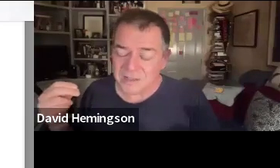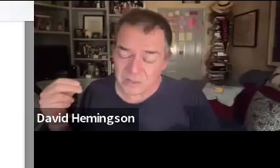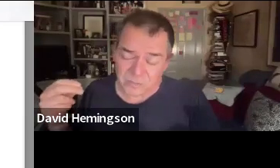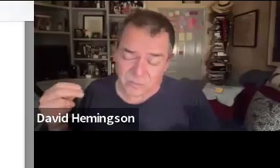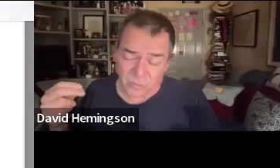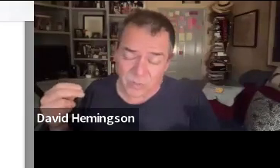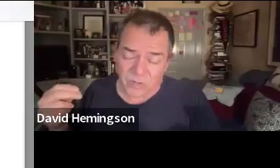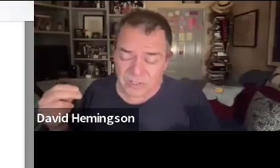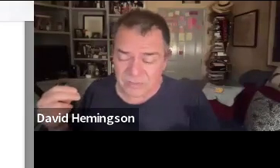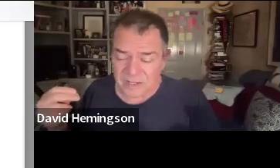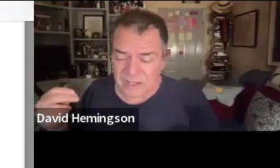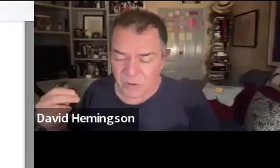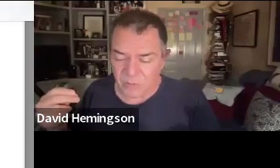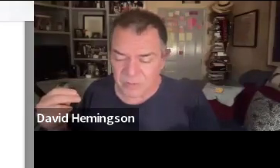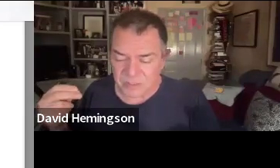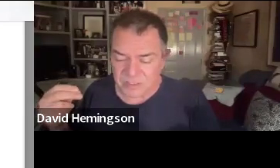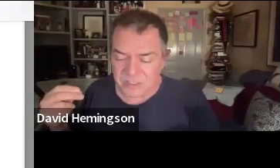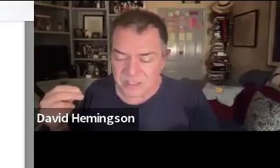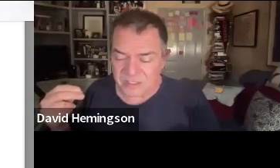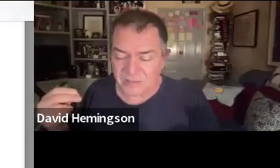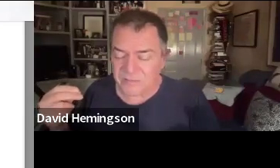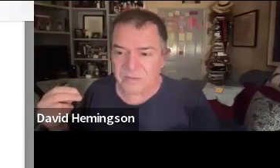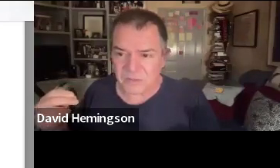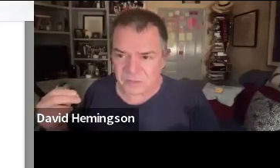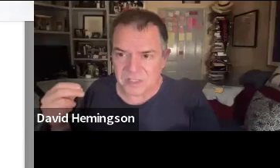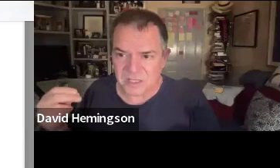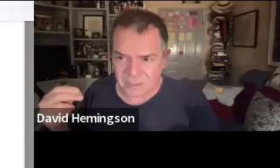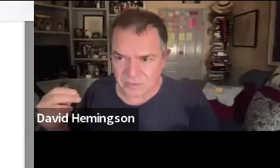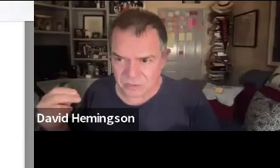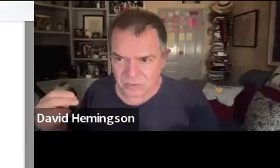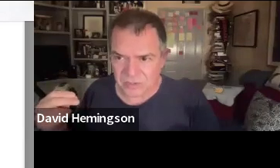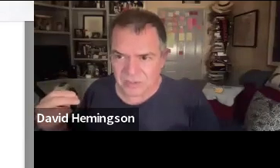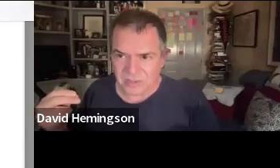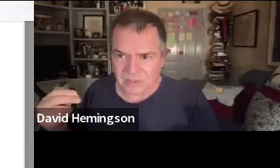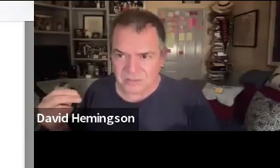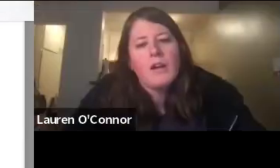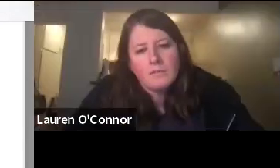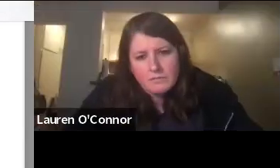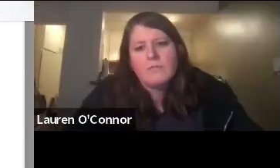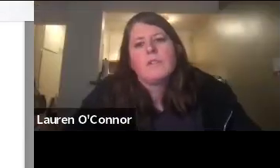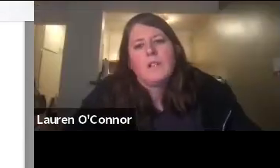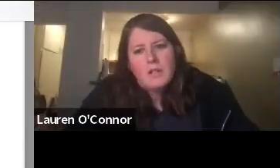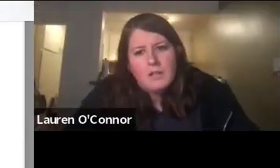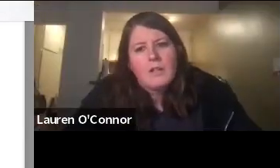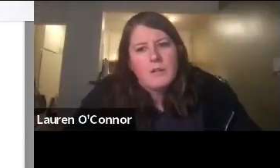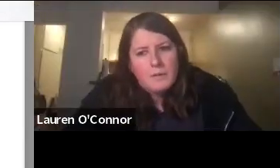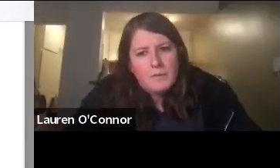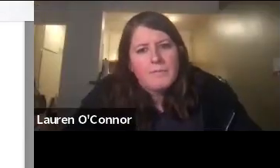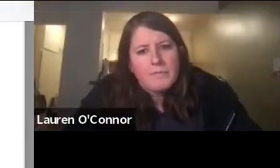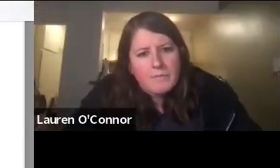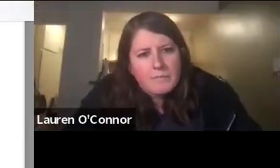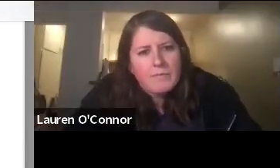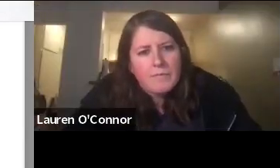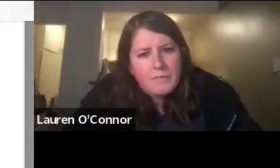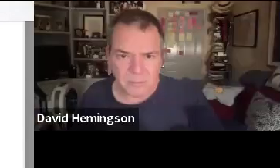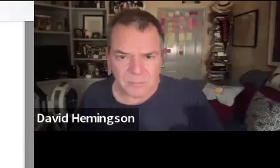not what I wanted to convey in that moment was this is not the end, far from it. It's the beginning of her story. You know, Yeah. this is the beginning of her